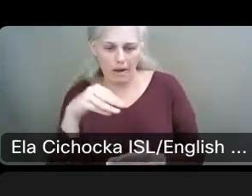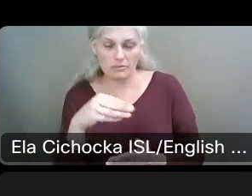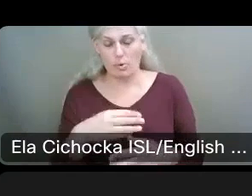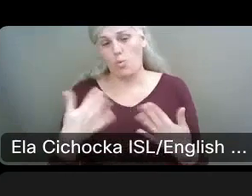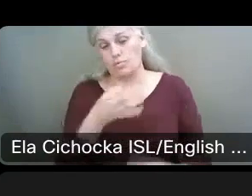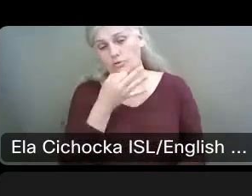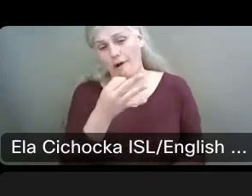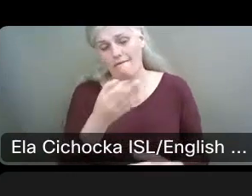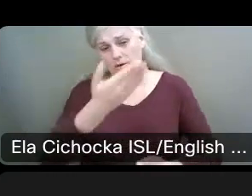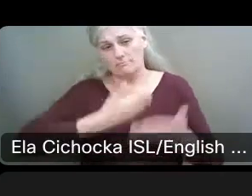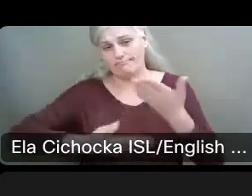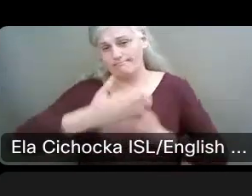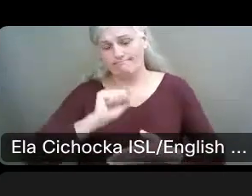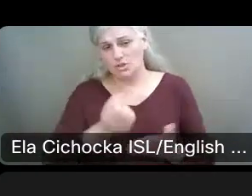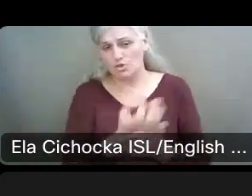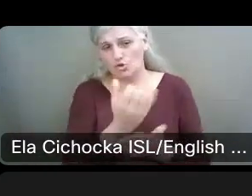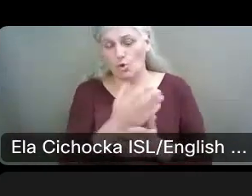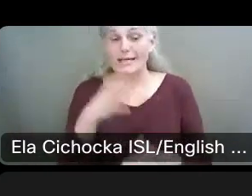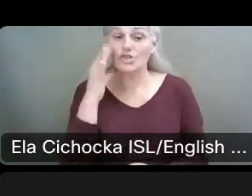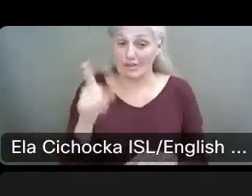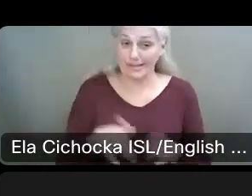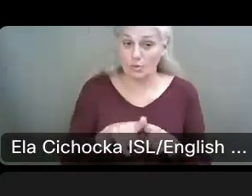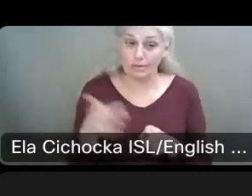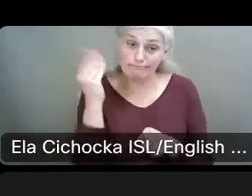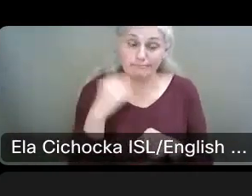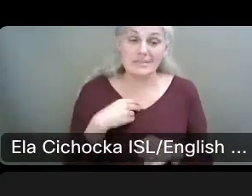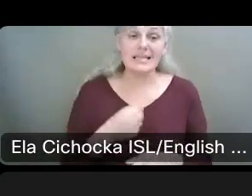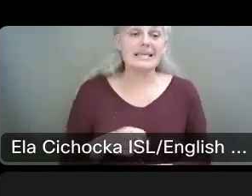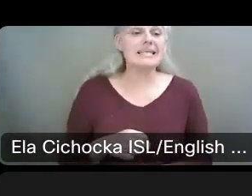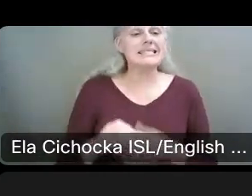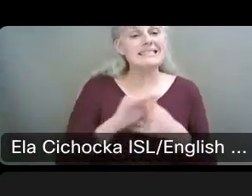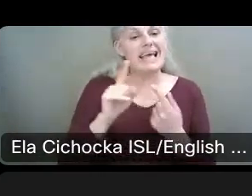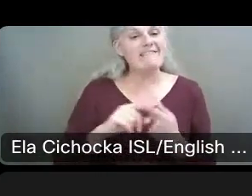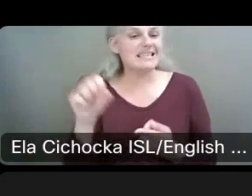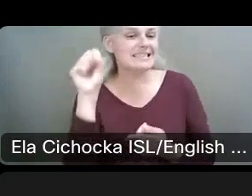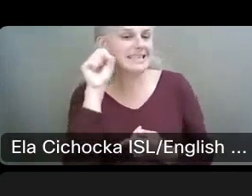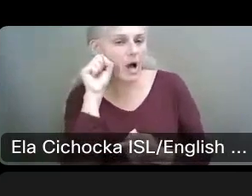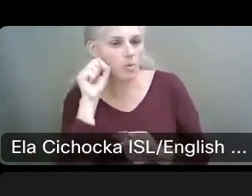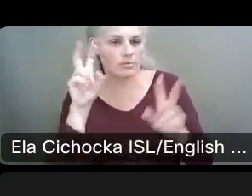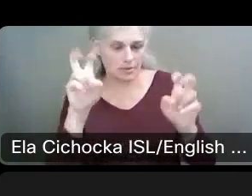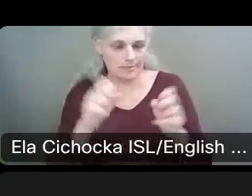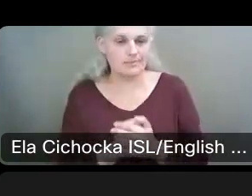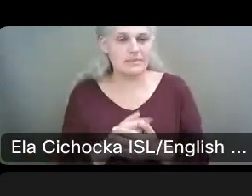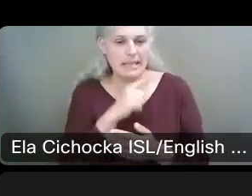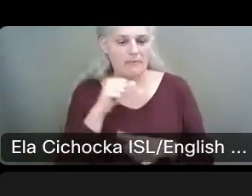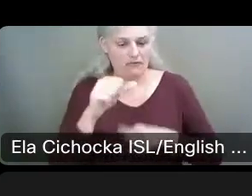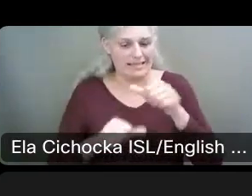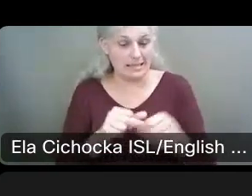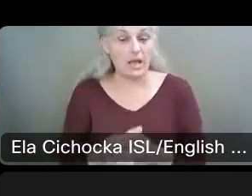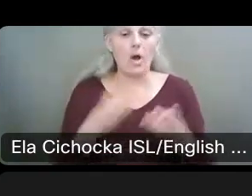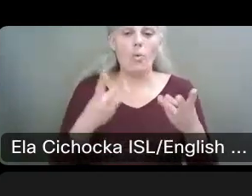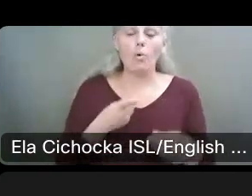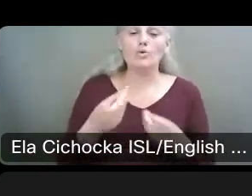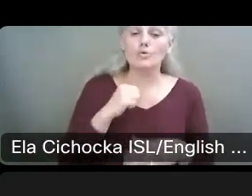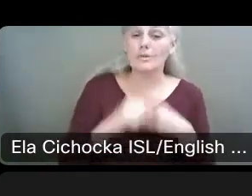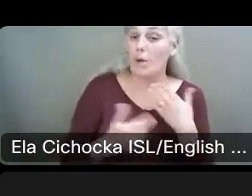talking to us. So you can check that out as well. Safe and Sound is the name of this series. Okay, so what do I want to do